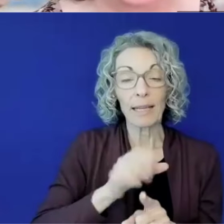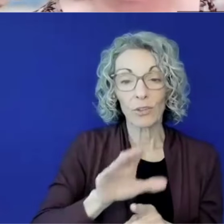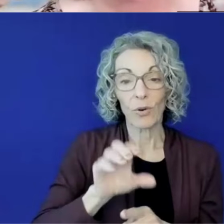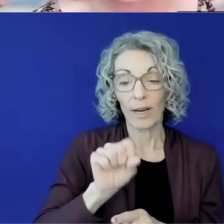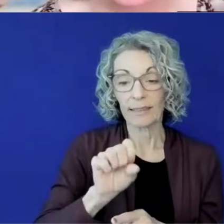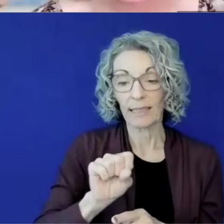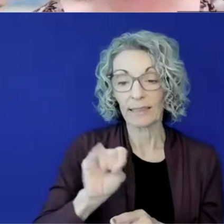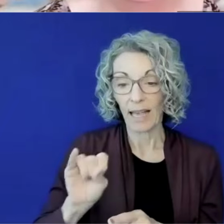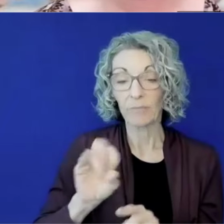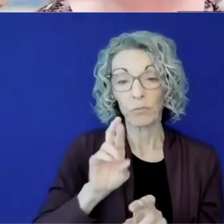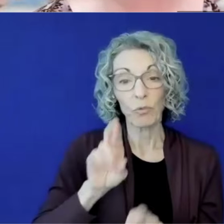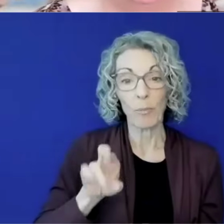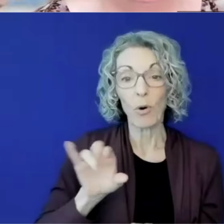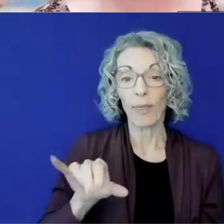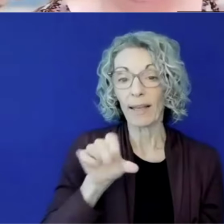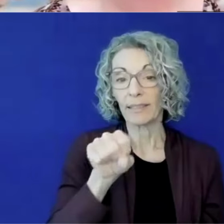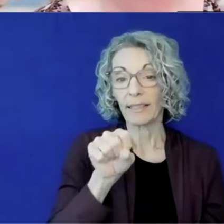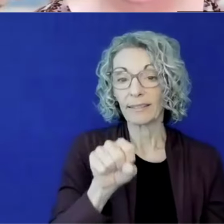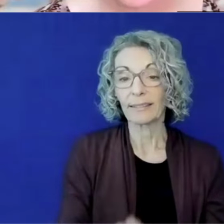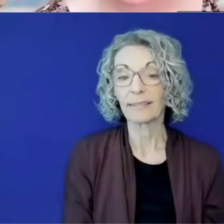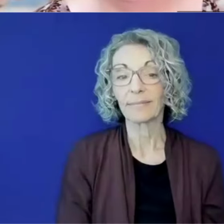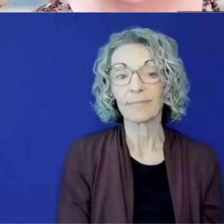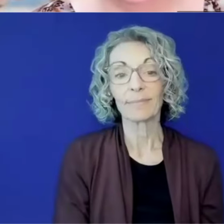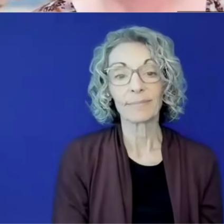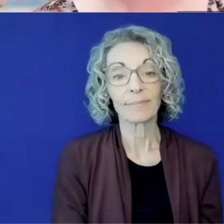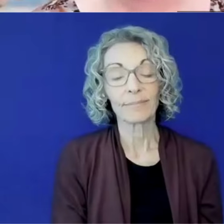would report that earned income.